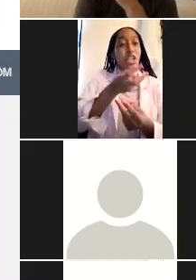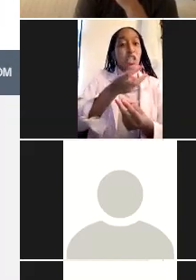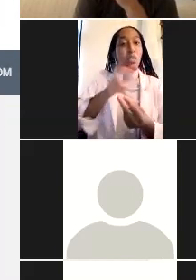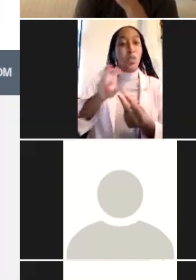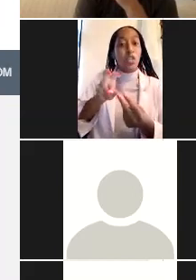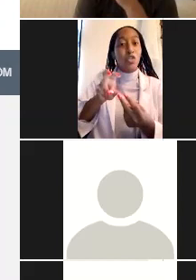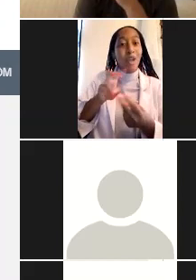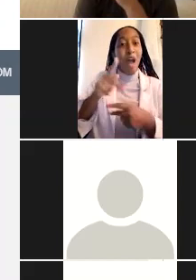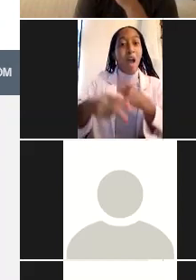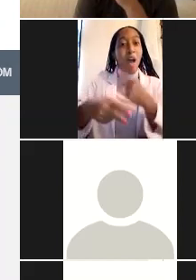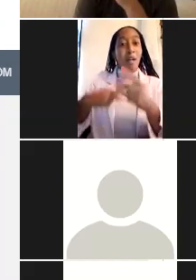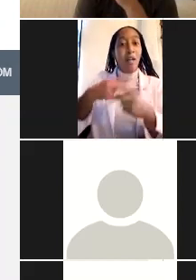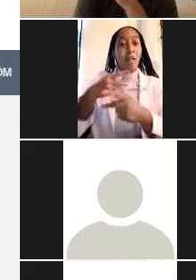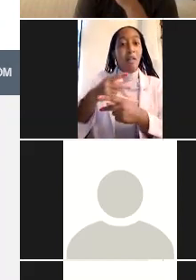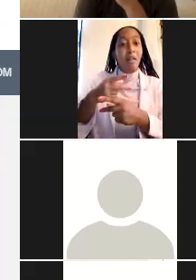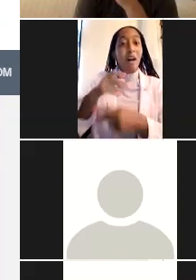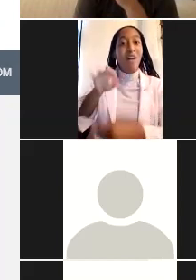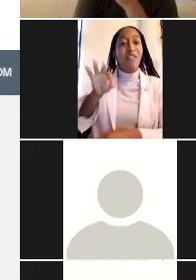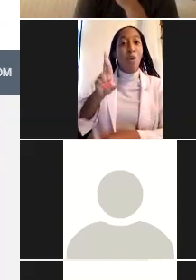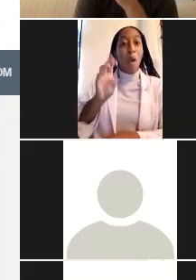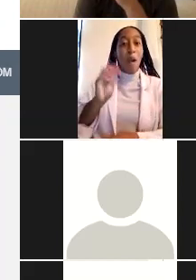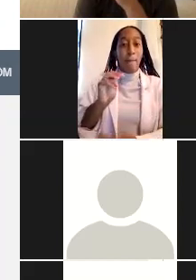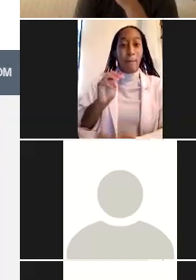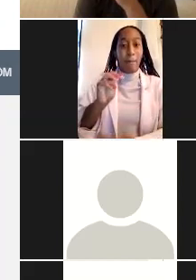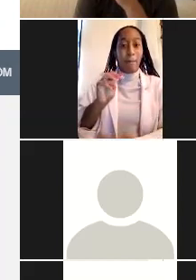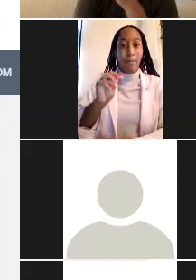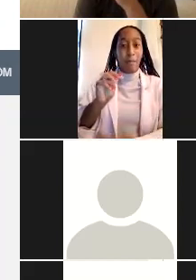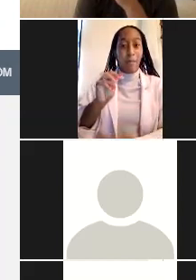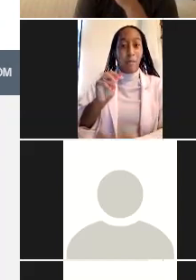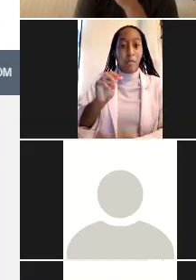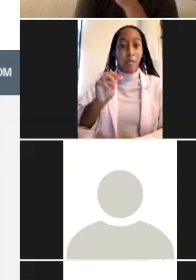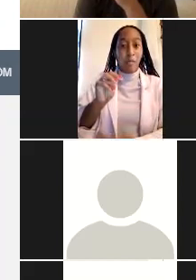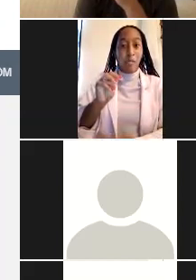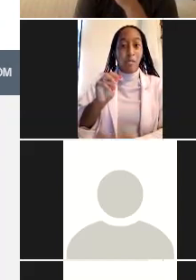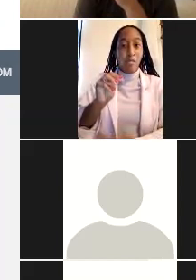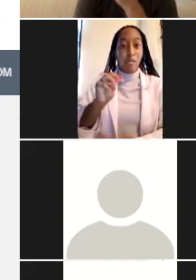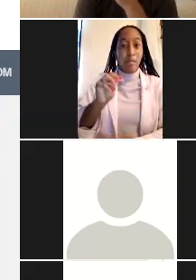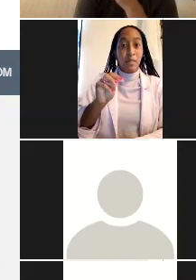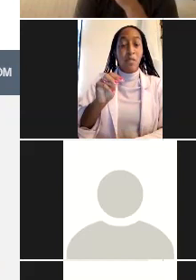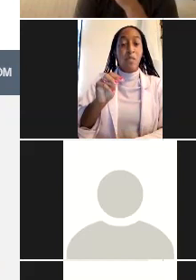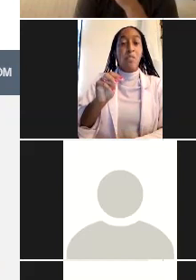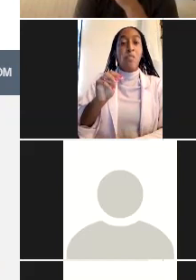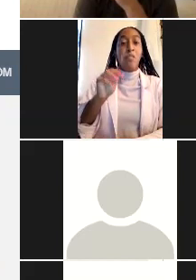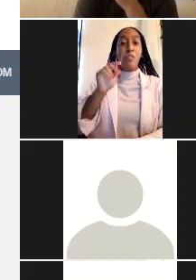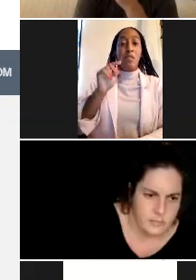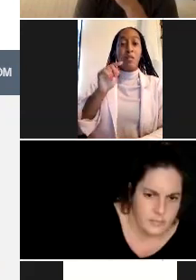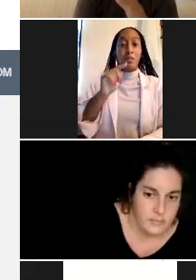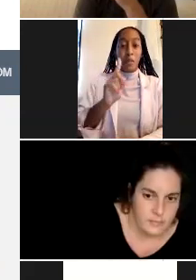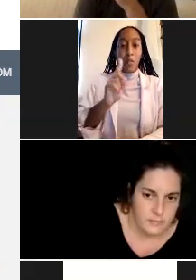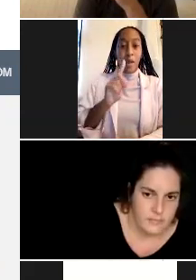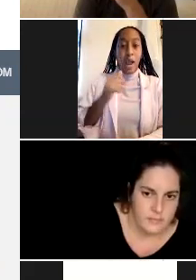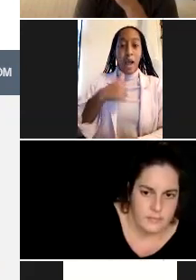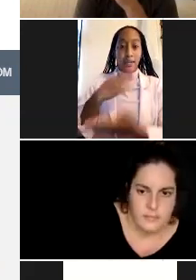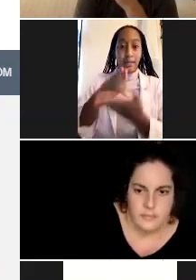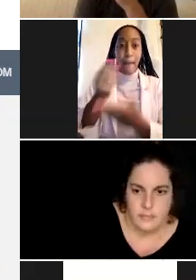And I think this is where I left off on Monday. I didn't get a chance to go into details